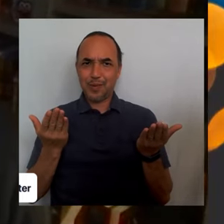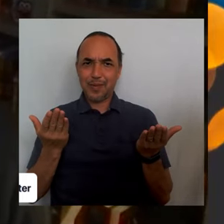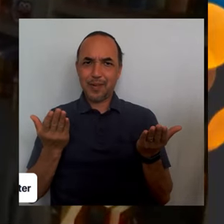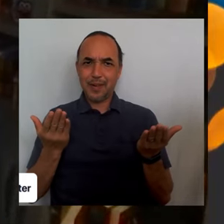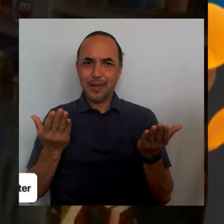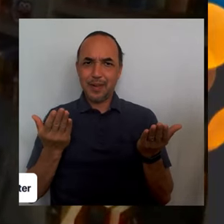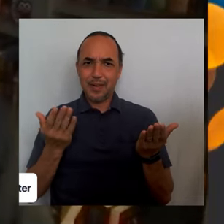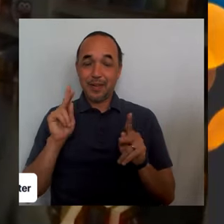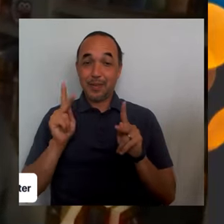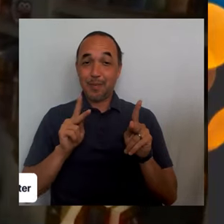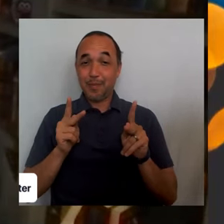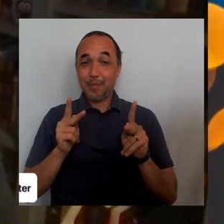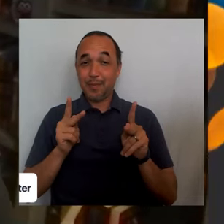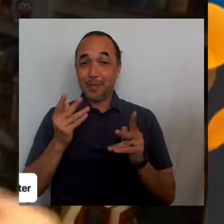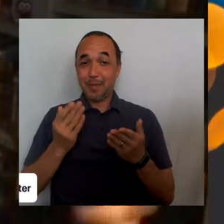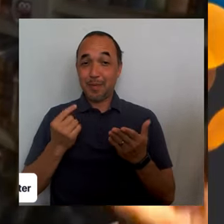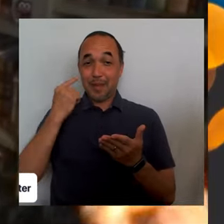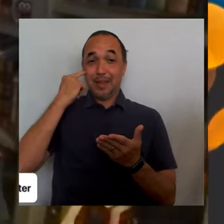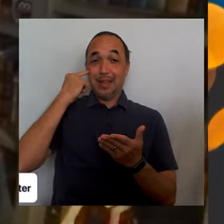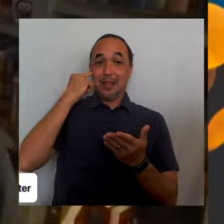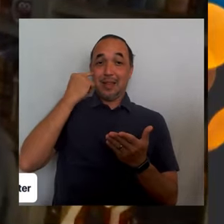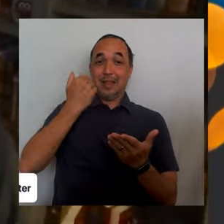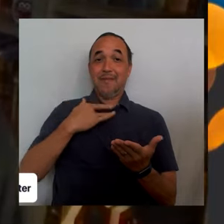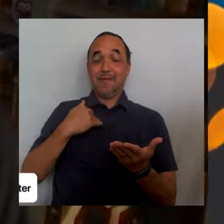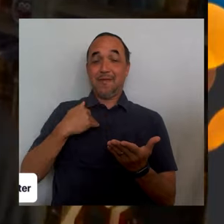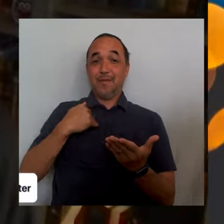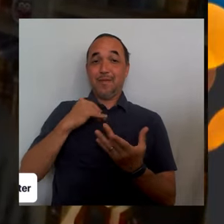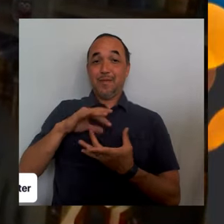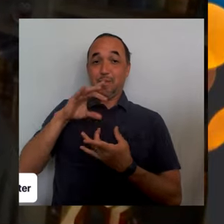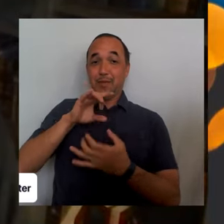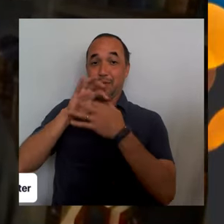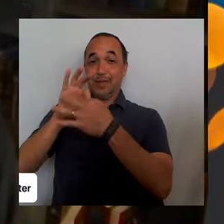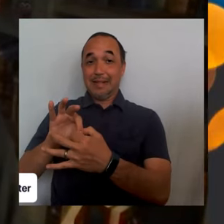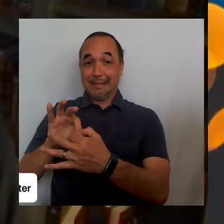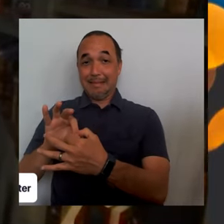would think are haunted, that I think are possibly haunted.